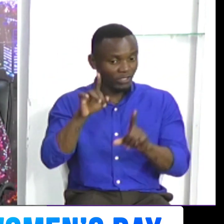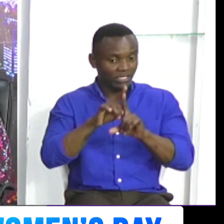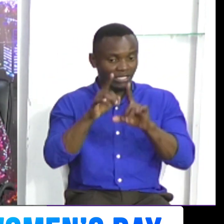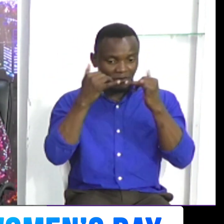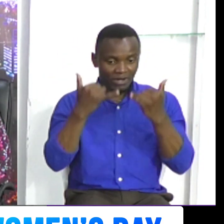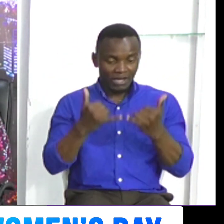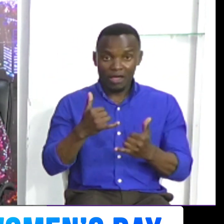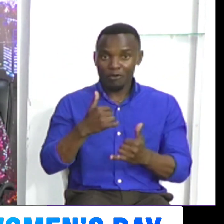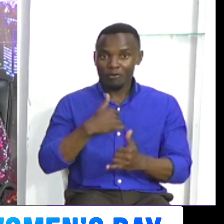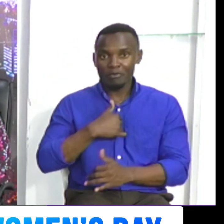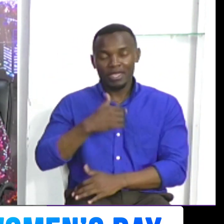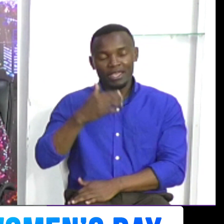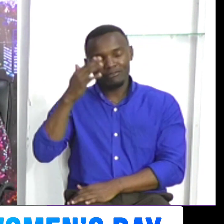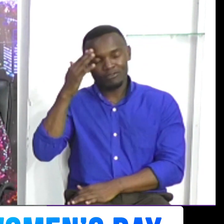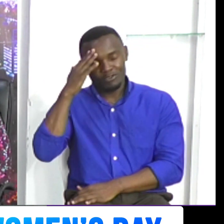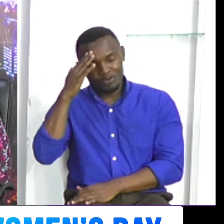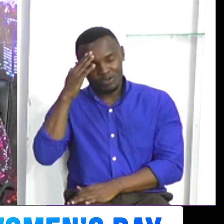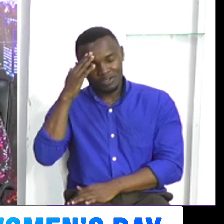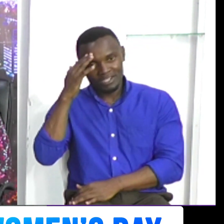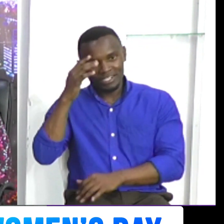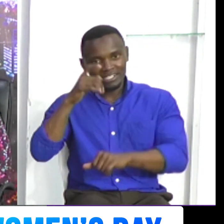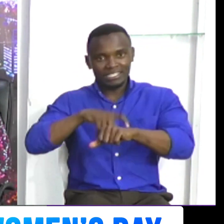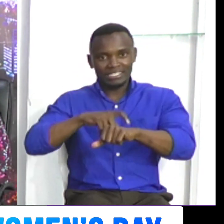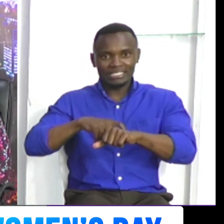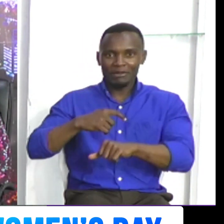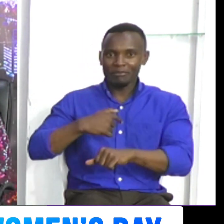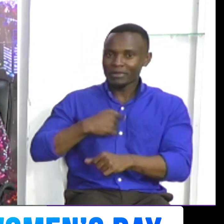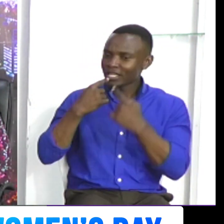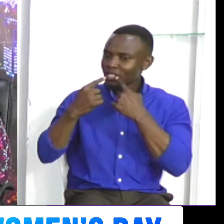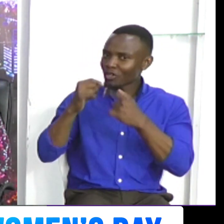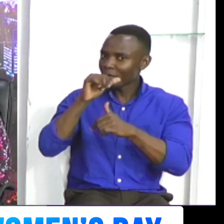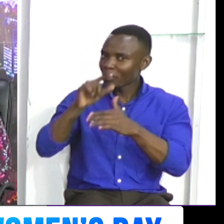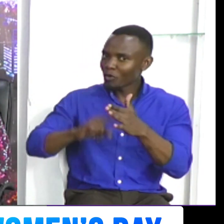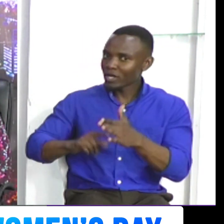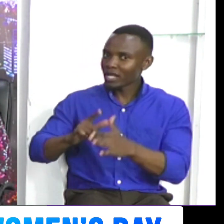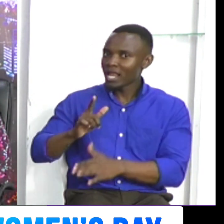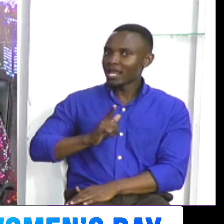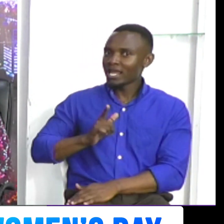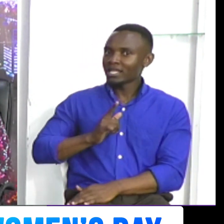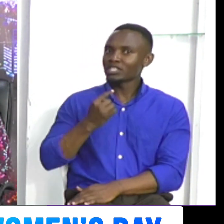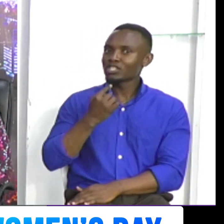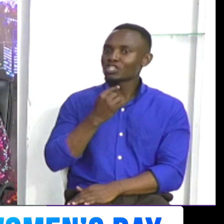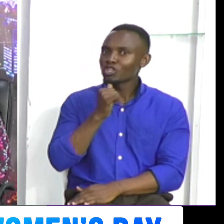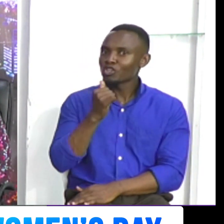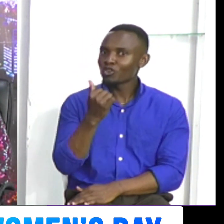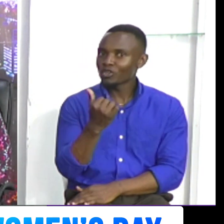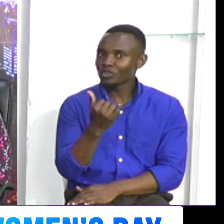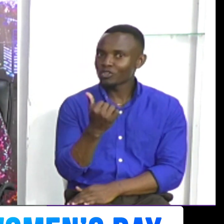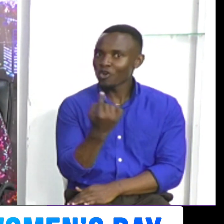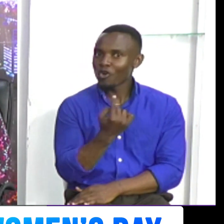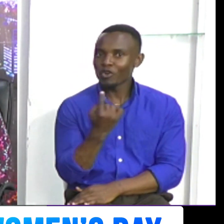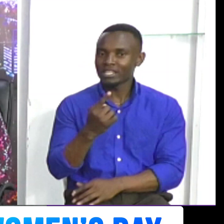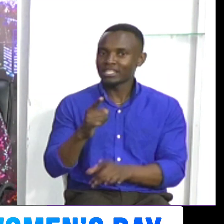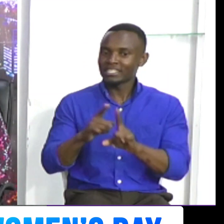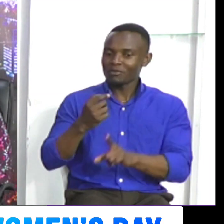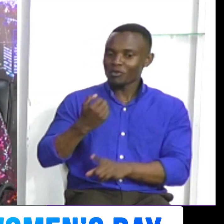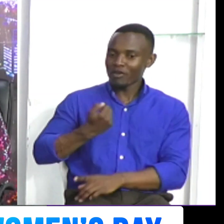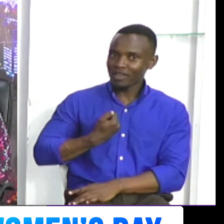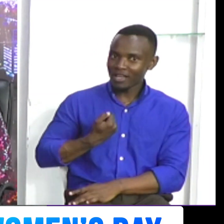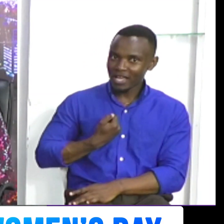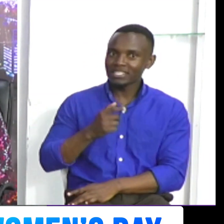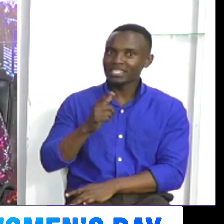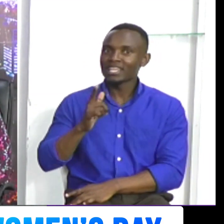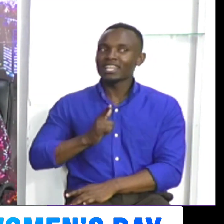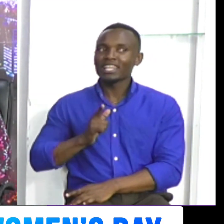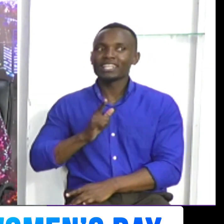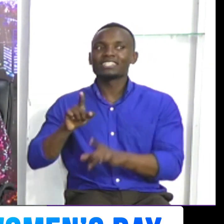when I talk about ladies, it's not like I'm not referring to even girls. There's girls, there's ladies,